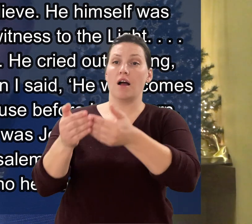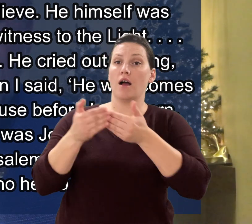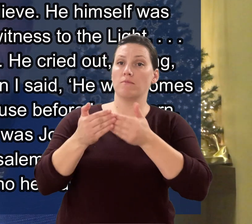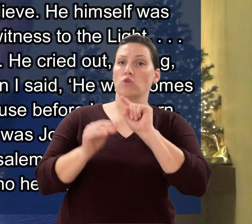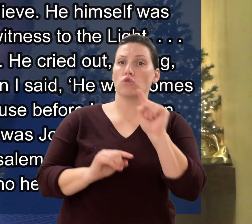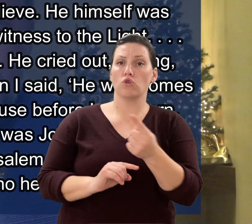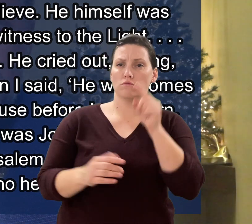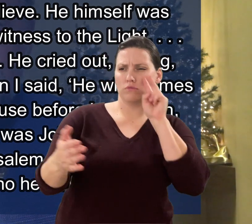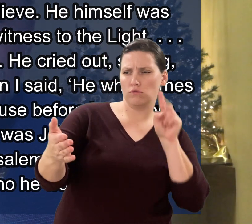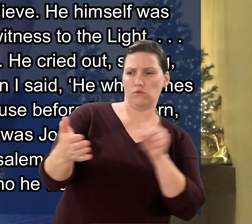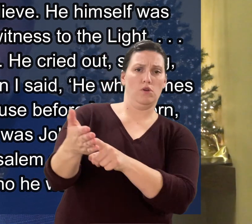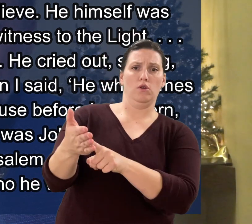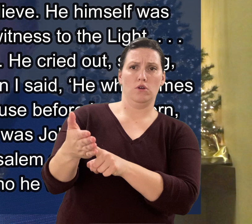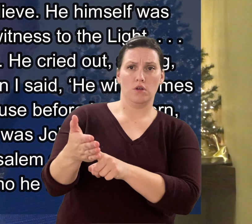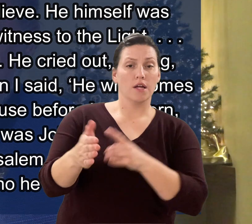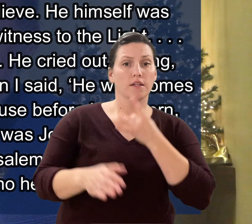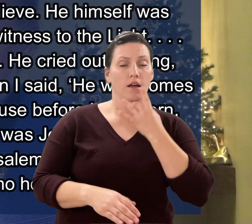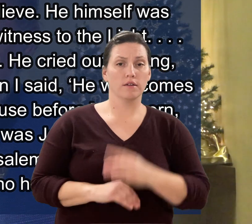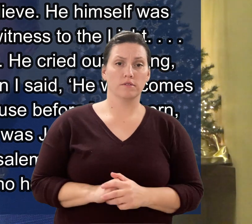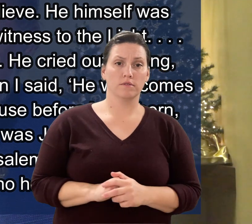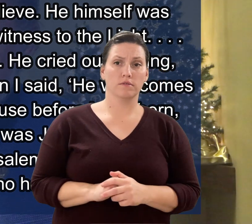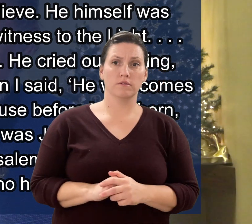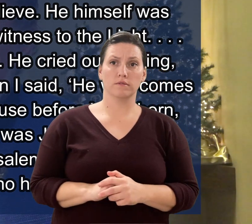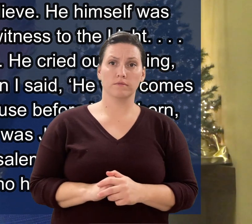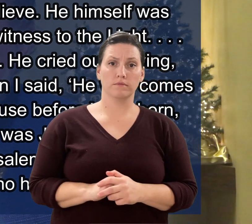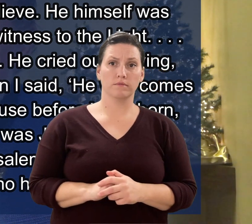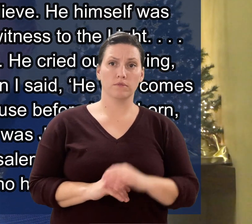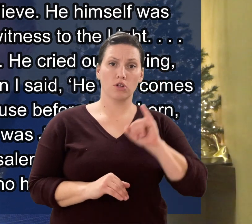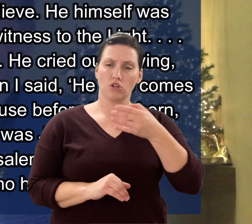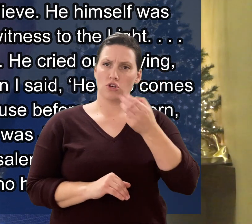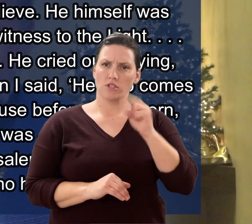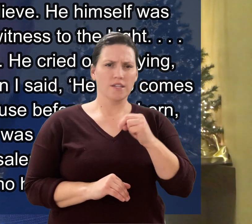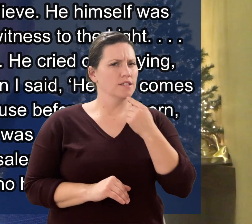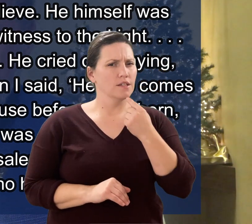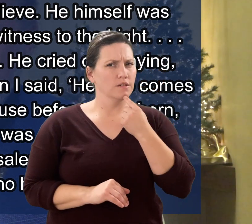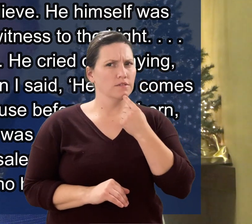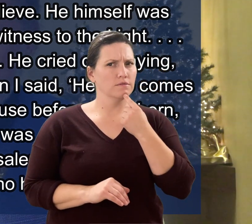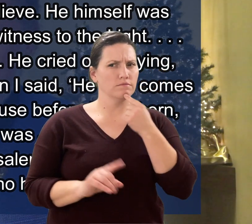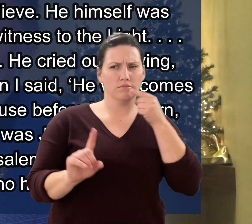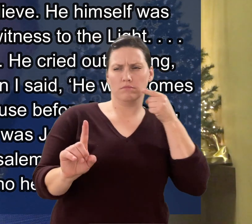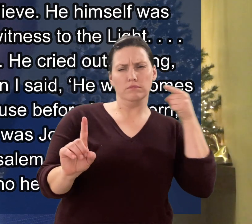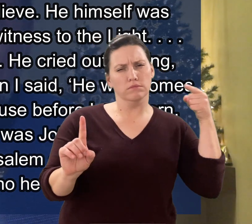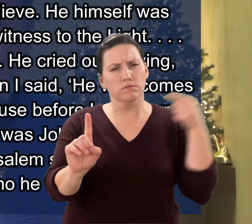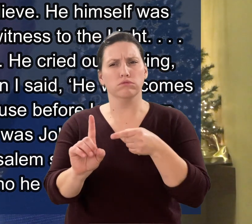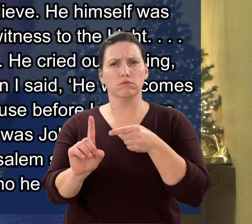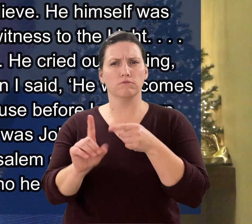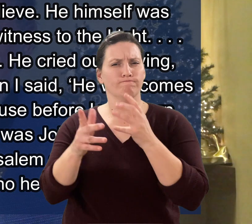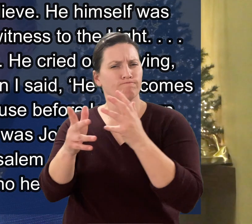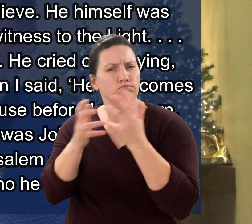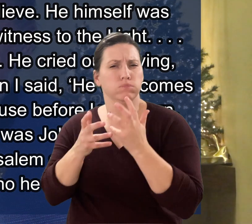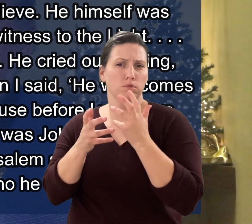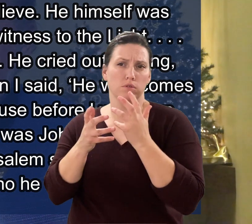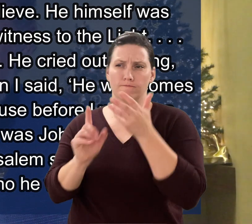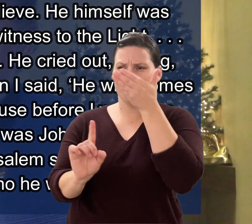came only as a witness to the light. John testified concerning him. He cried out,